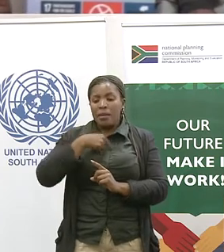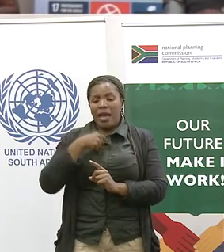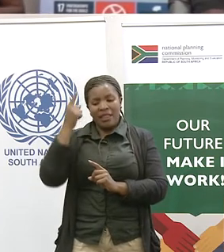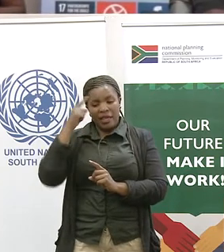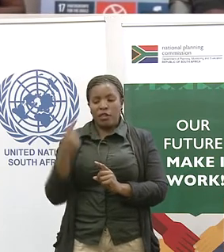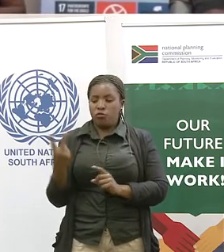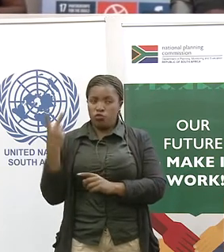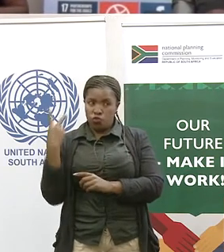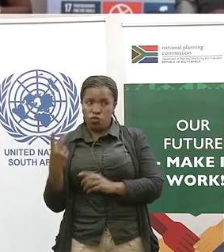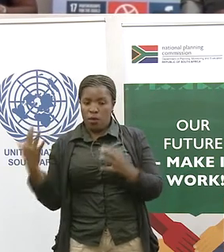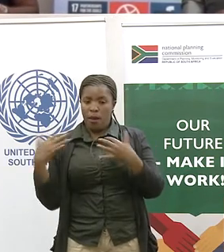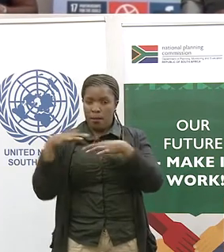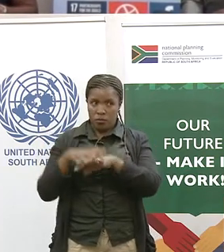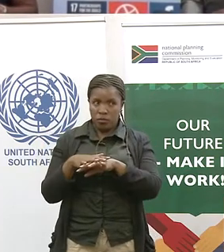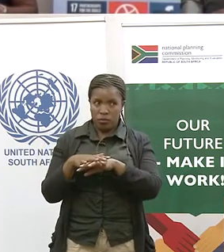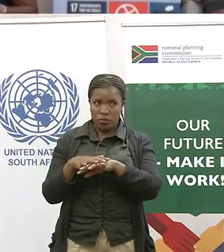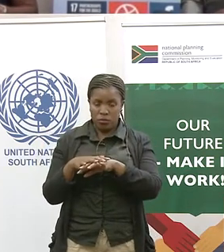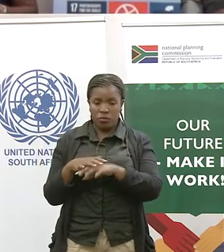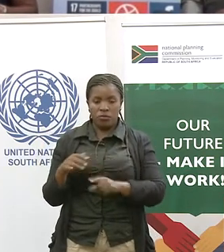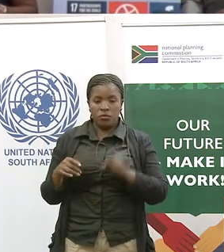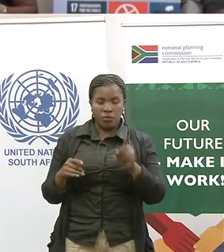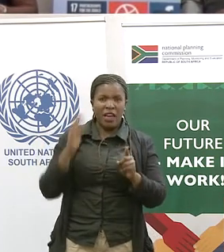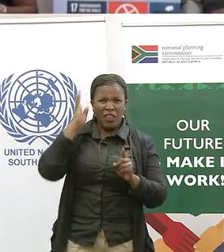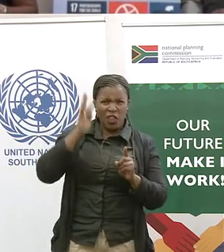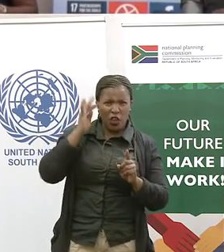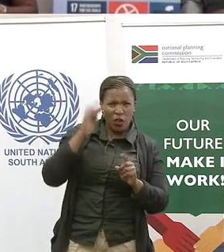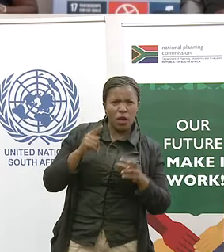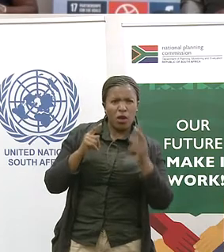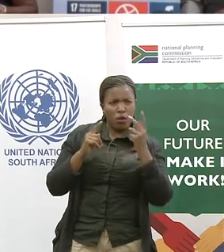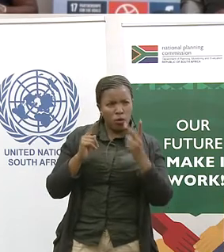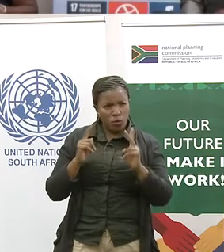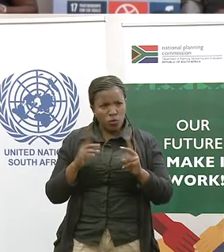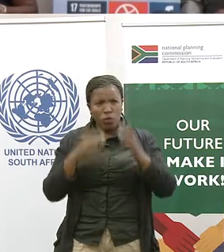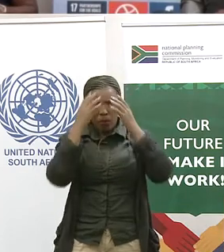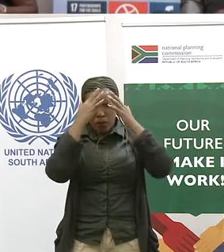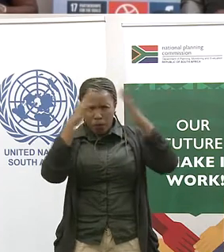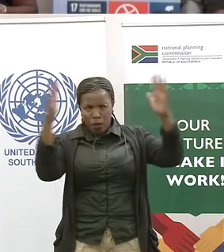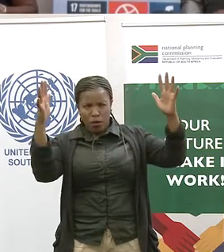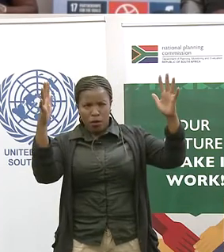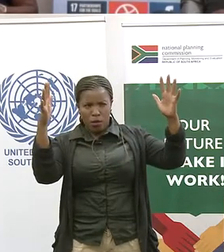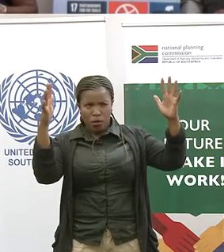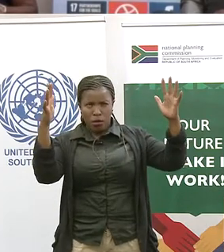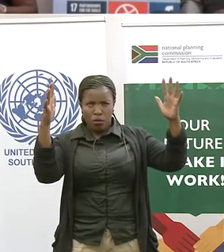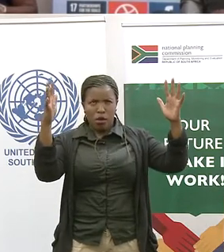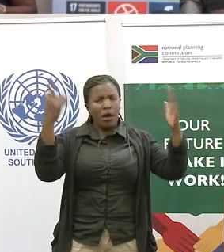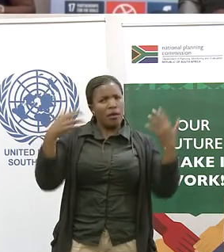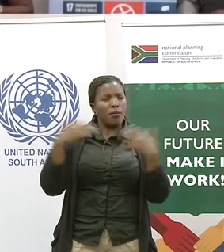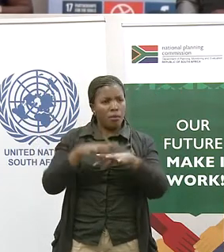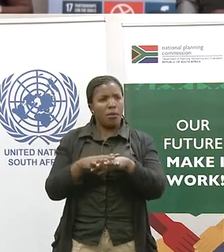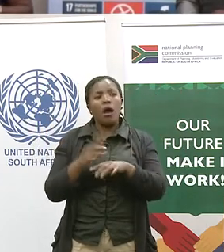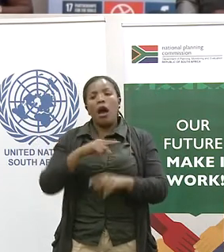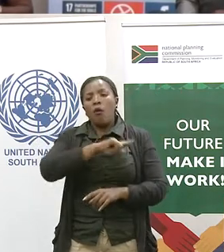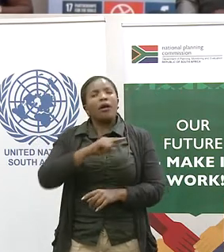optimizing and leveraging disability and theory, I looked at albinism and I thought, well, why are people with